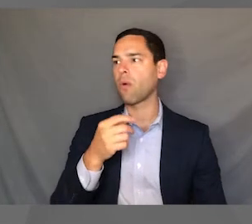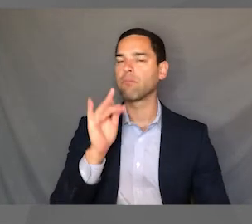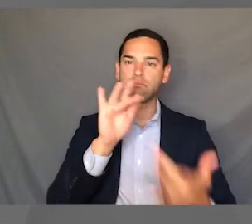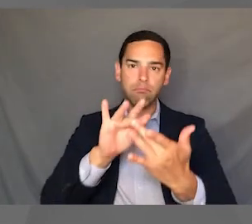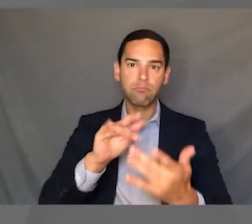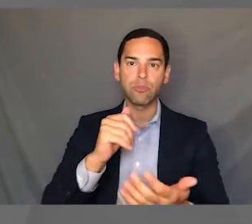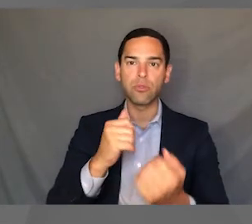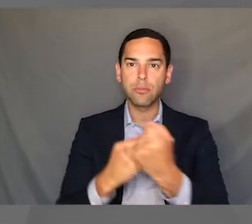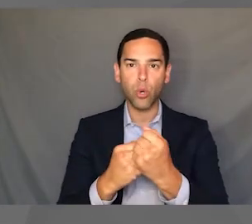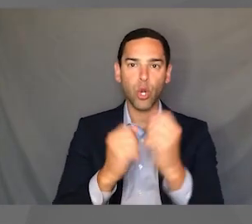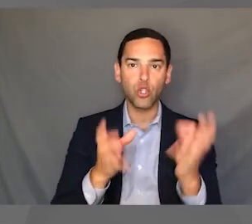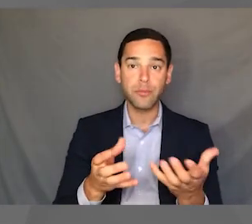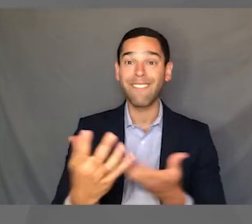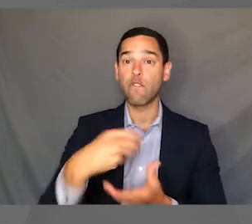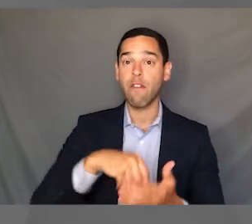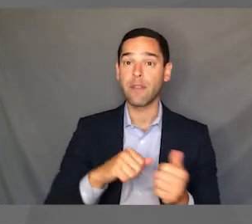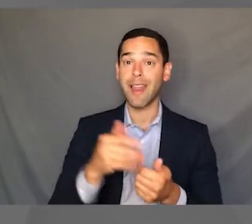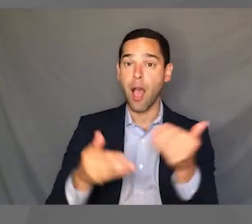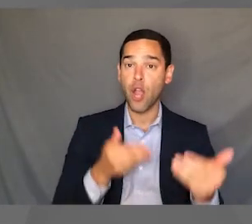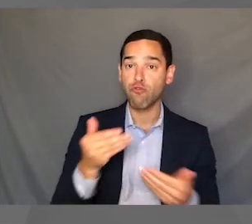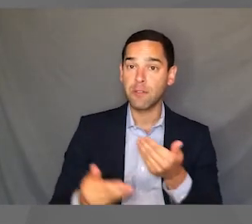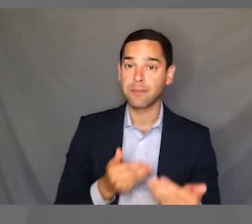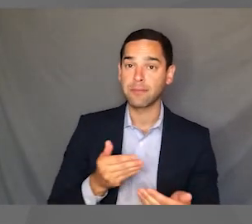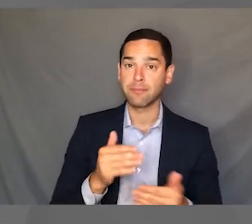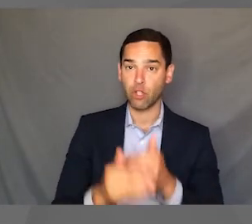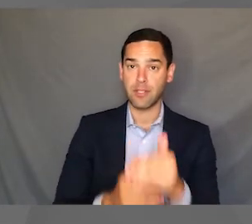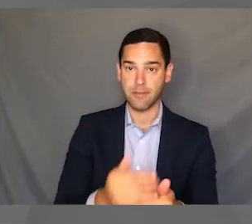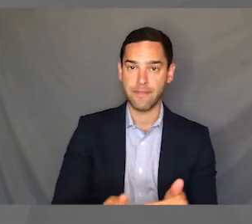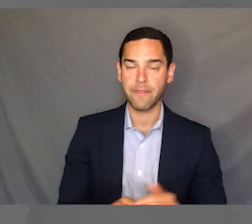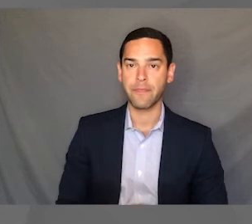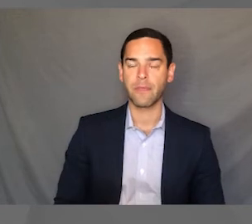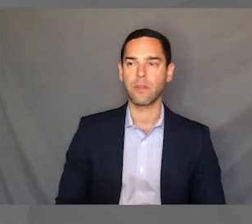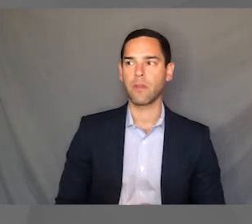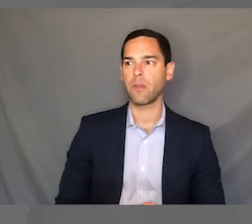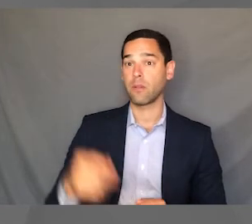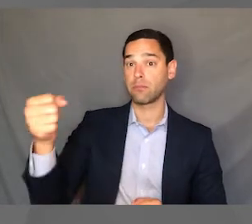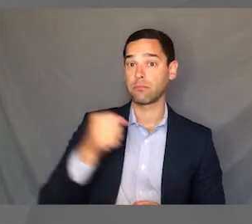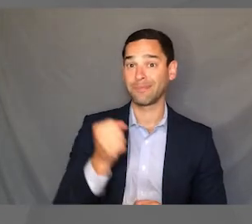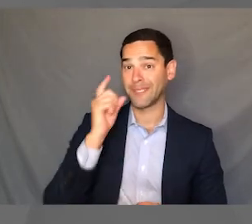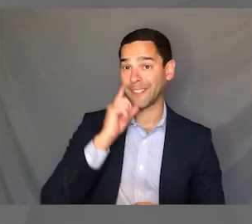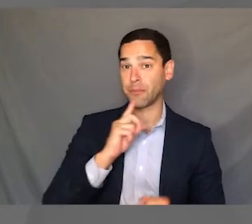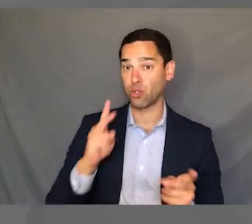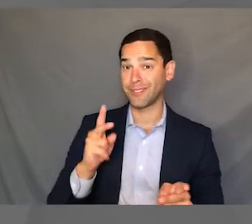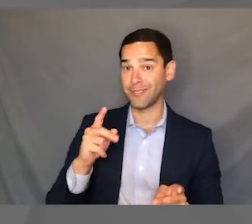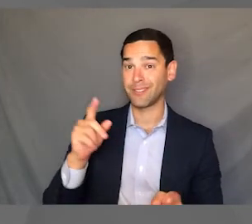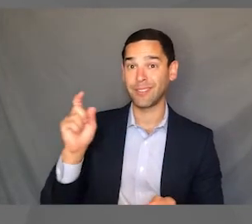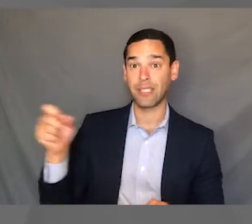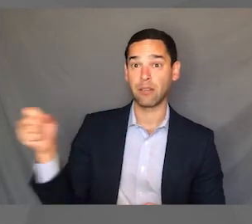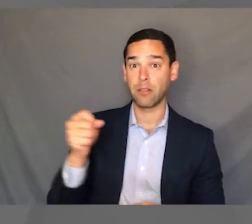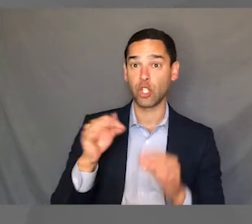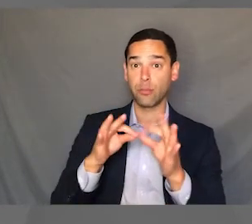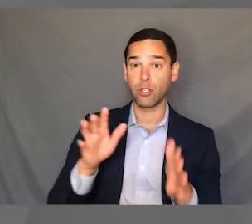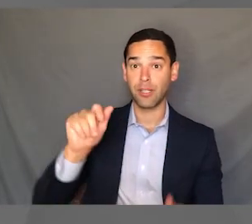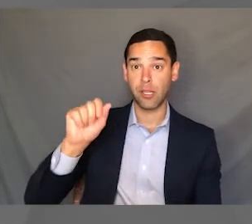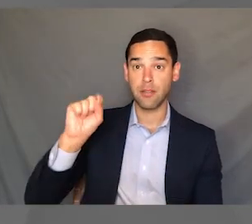things such as your hiring aspects. Many individuals may need American Sign Language. Are those things that you have ready